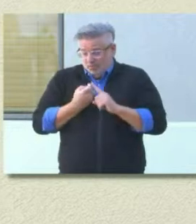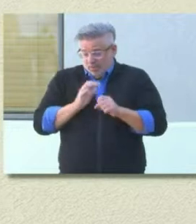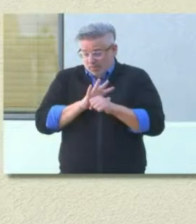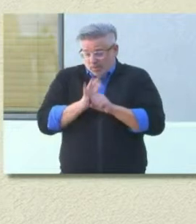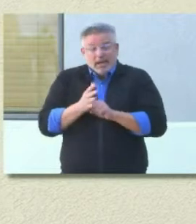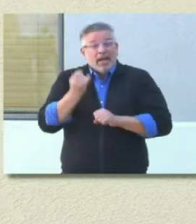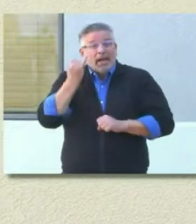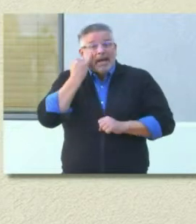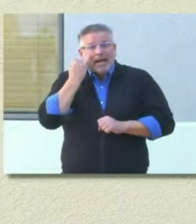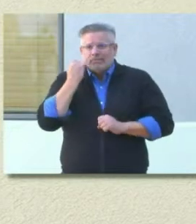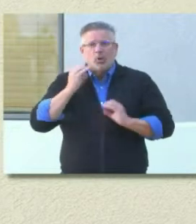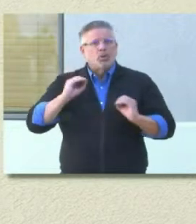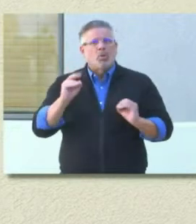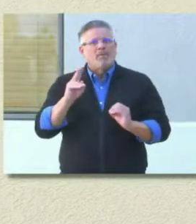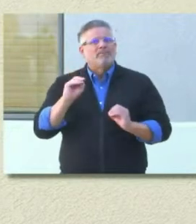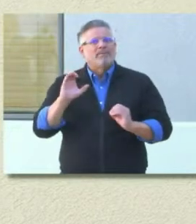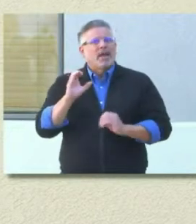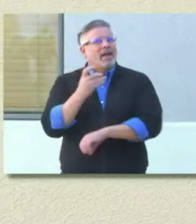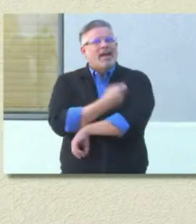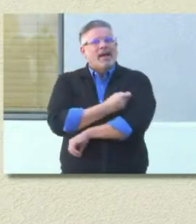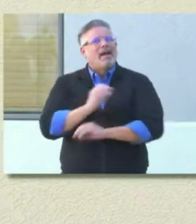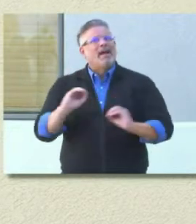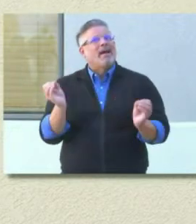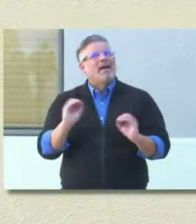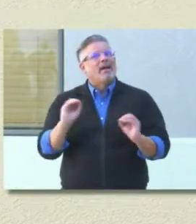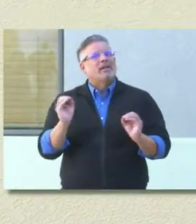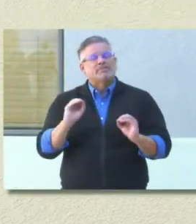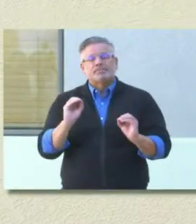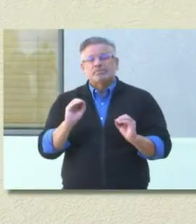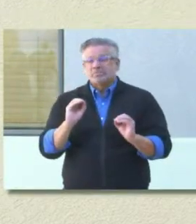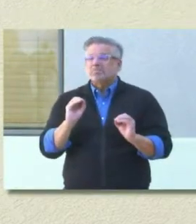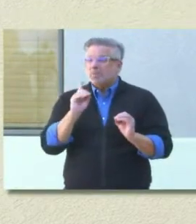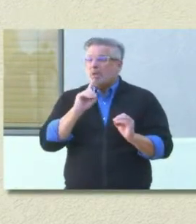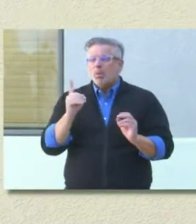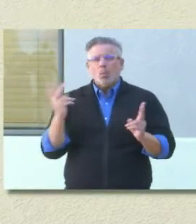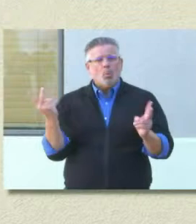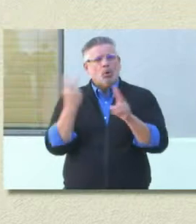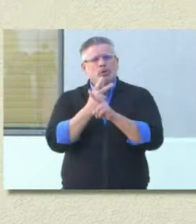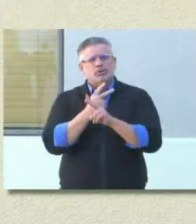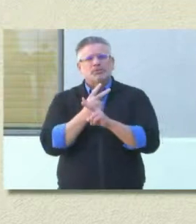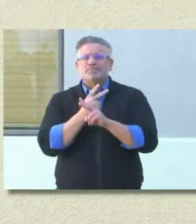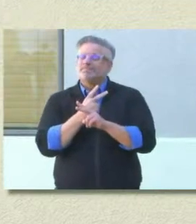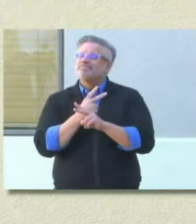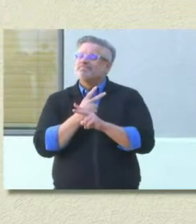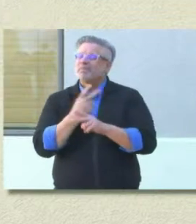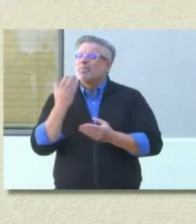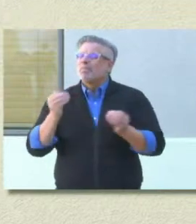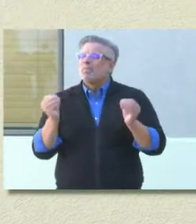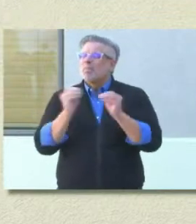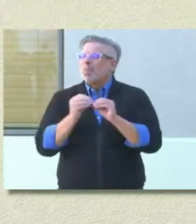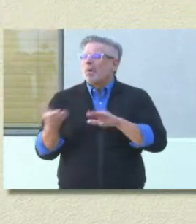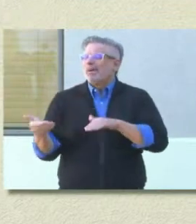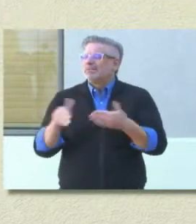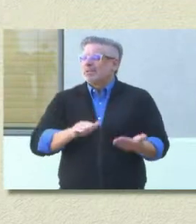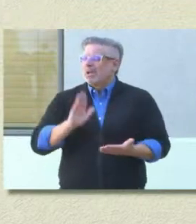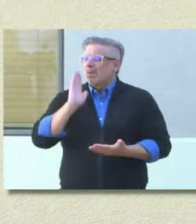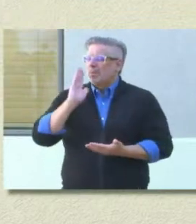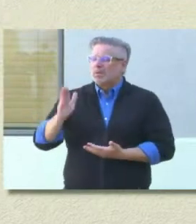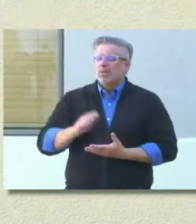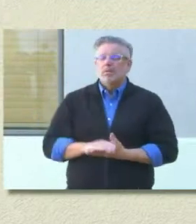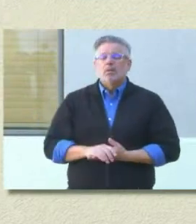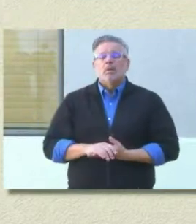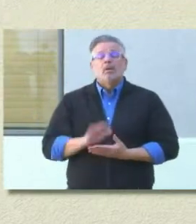COVID if you are unvaccinated, but 20 times more likely to die. And so with that statistic in